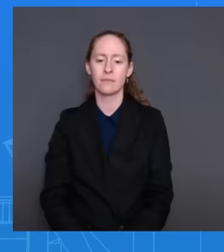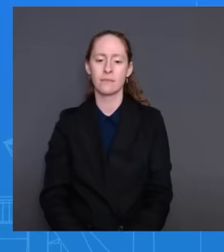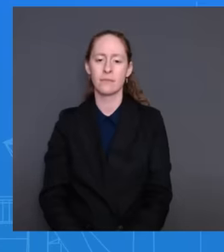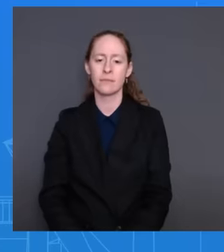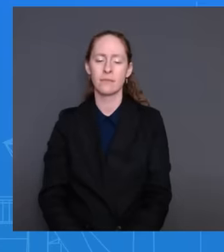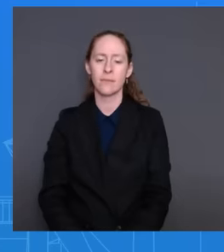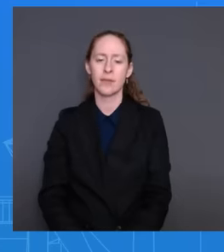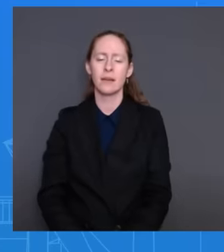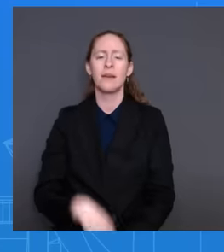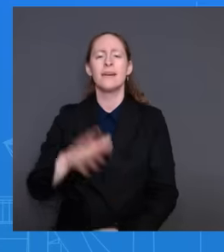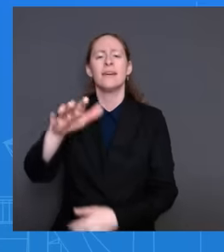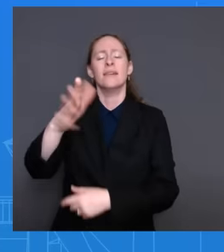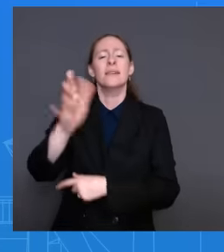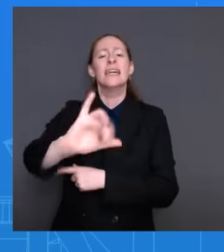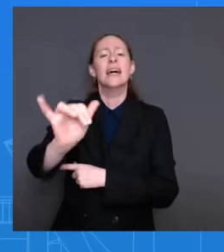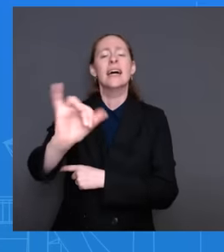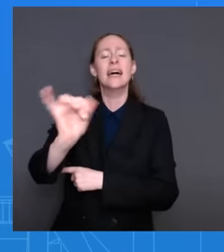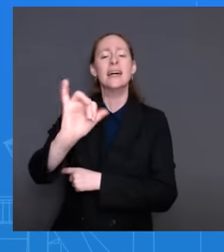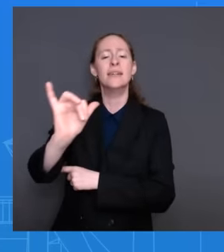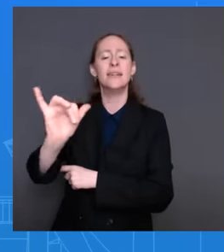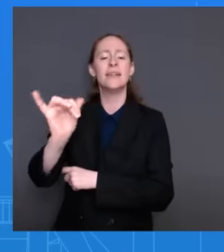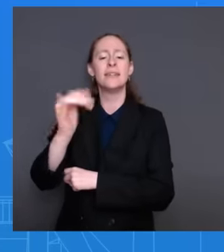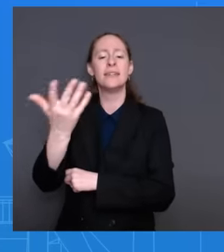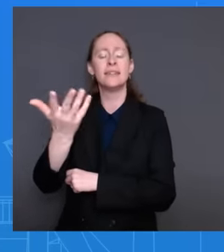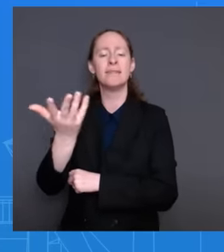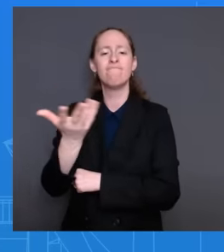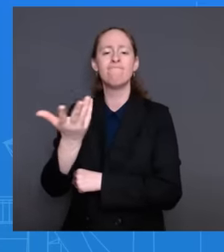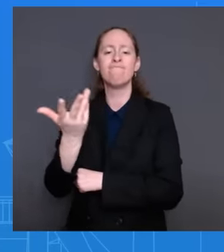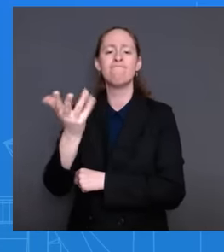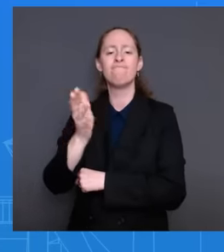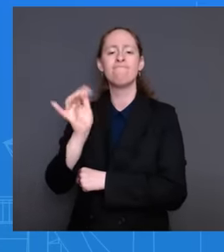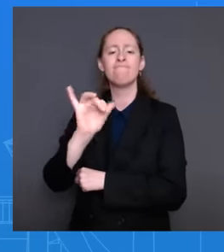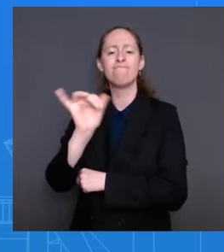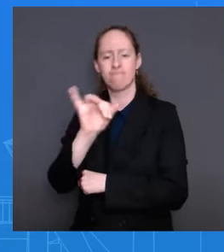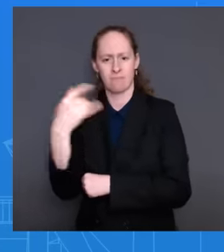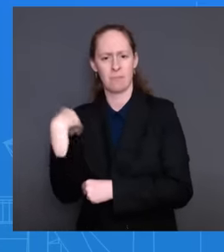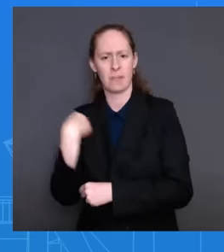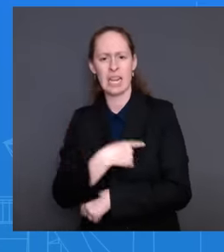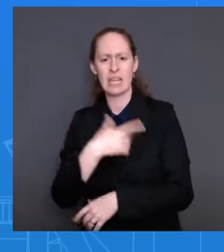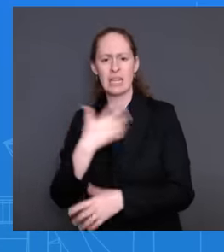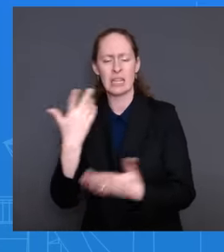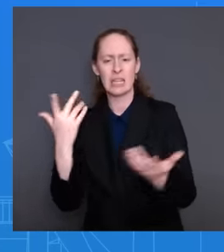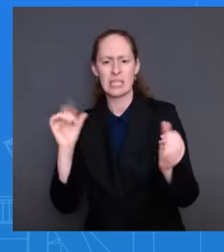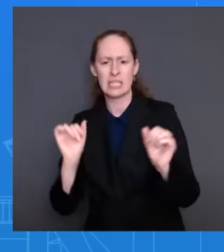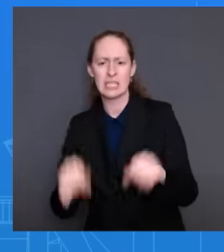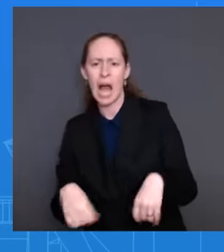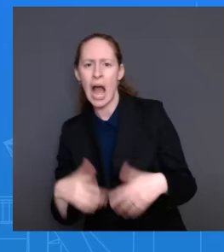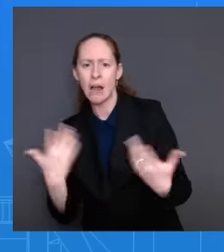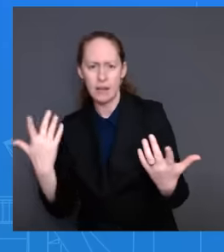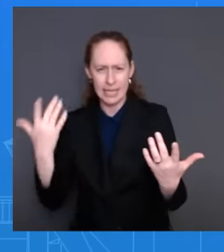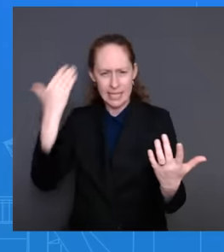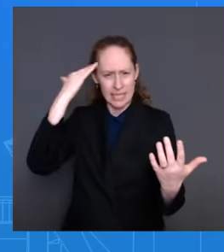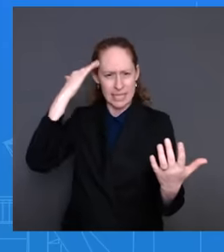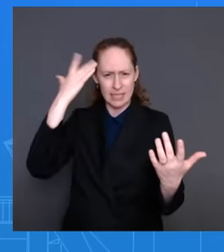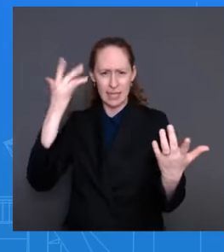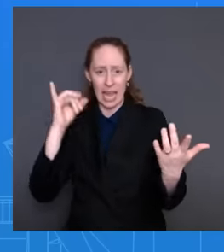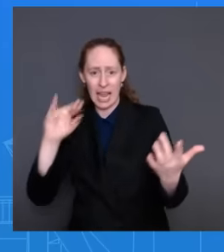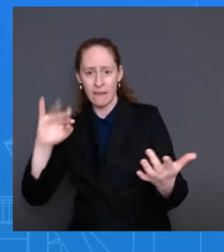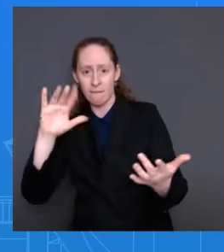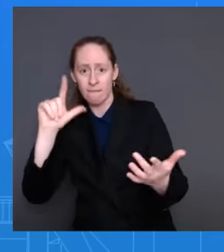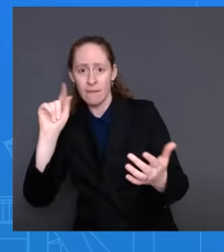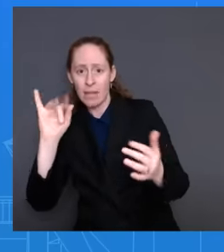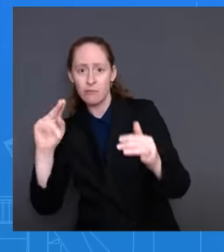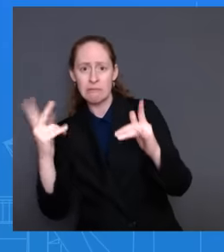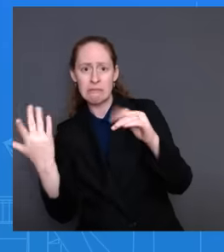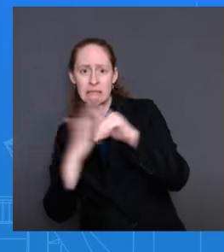And we can actually take on inflation without having to sacrifice all of those gains. And so you see that, for example,